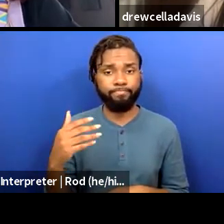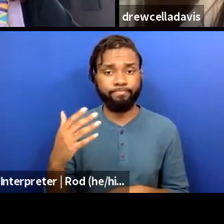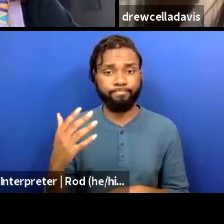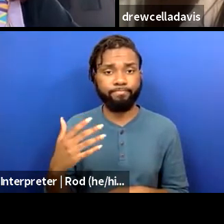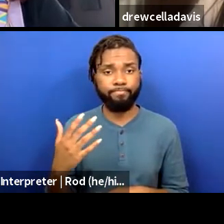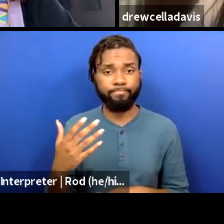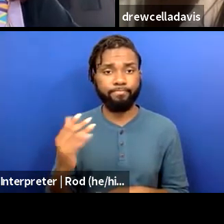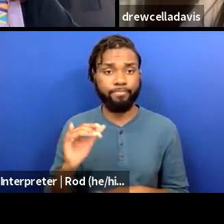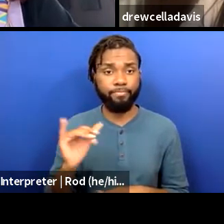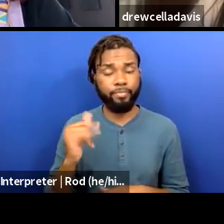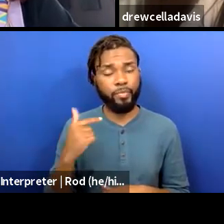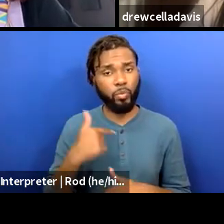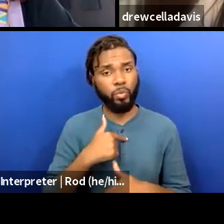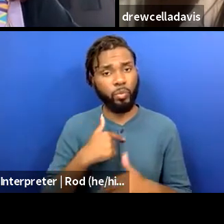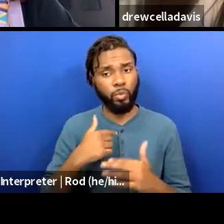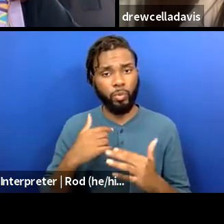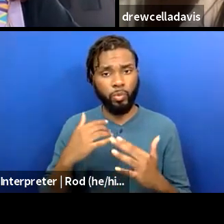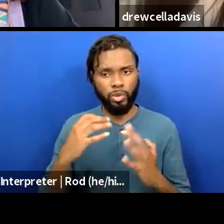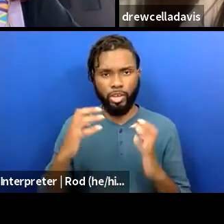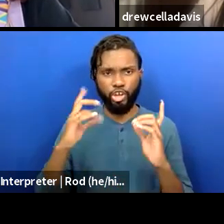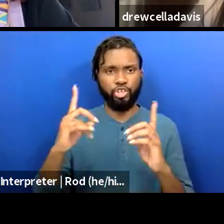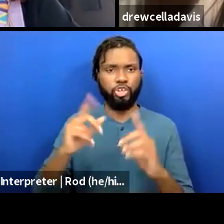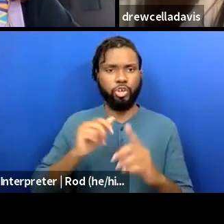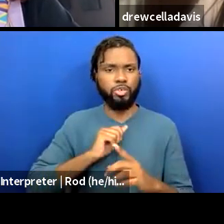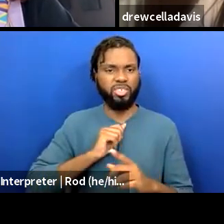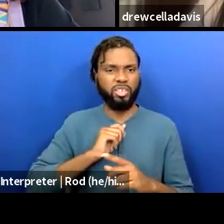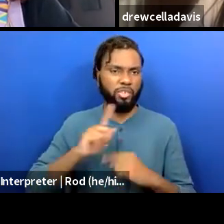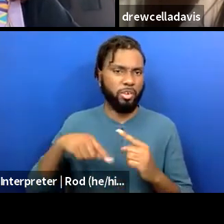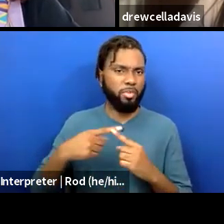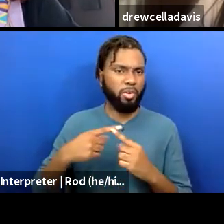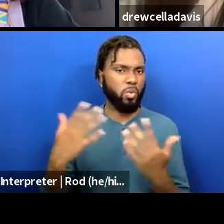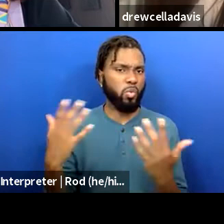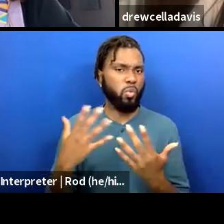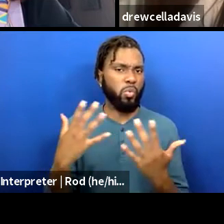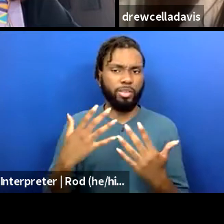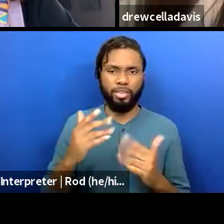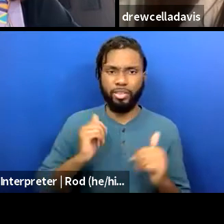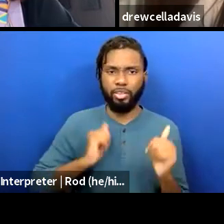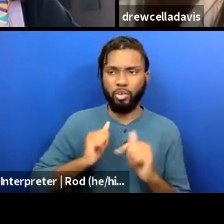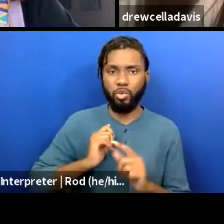And we educated ourselves about what theater was and is.